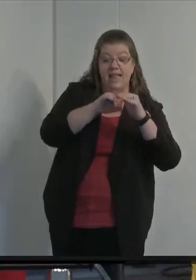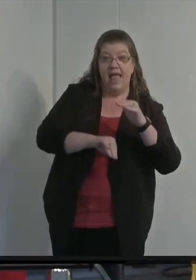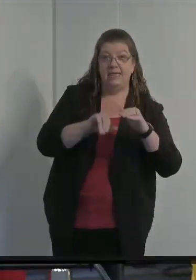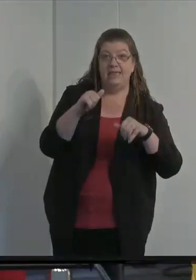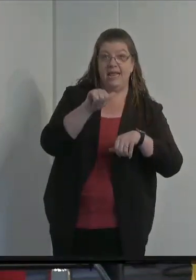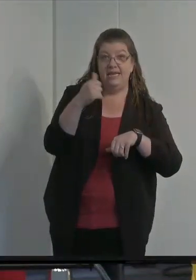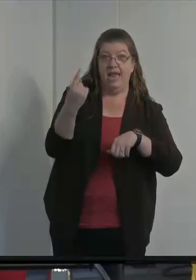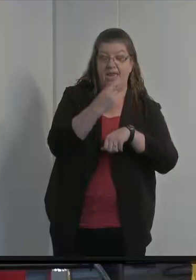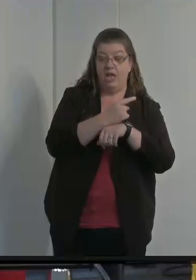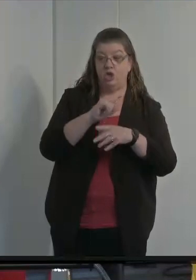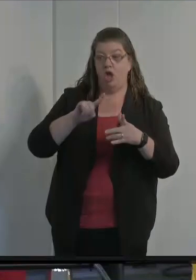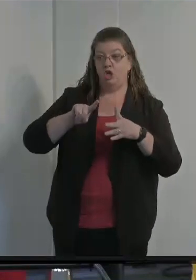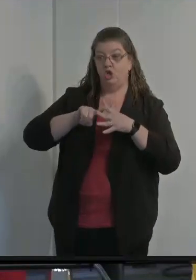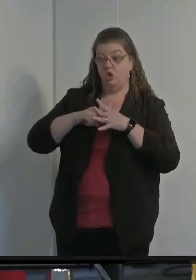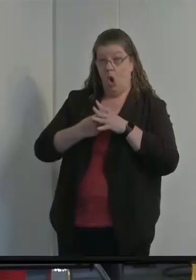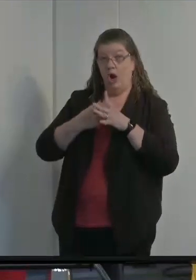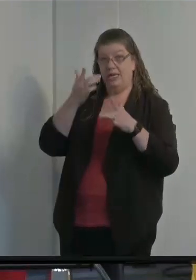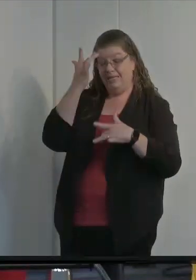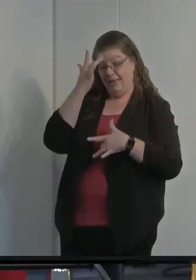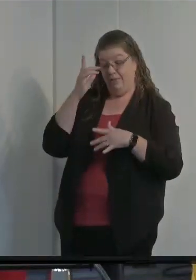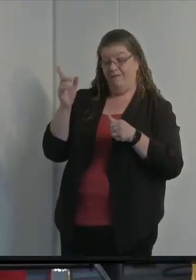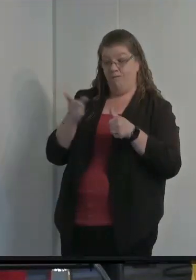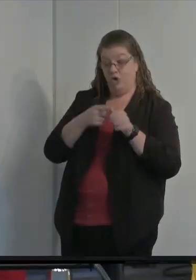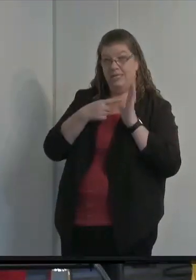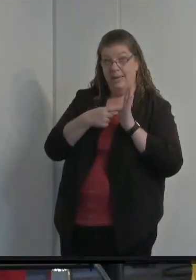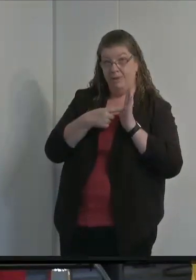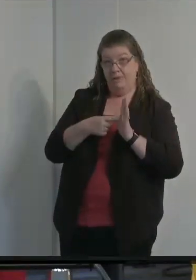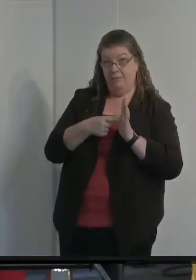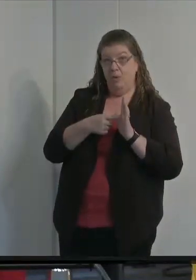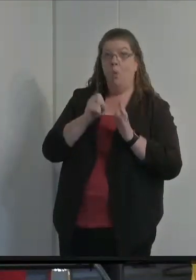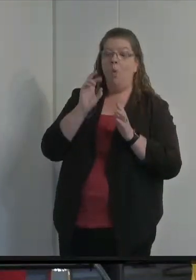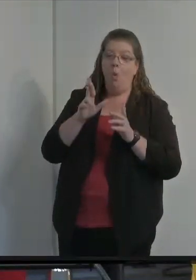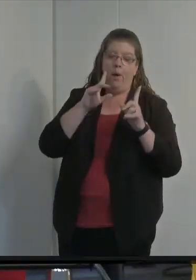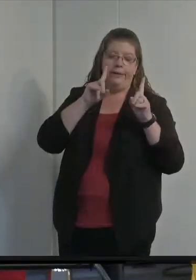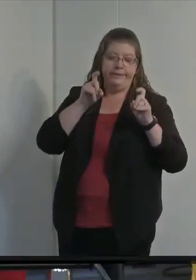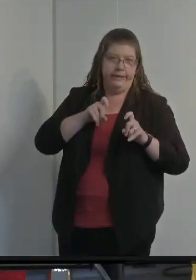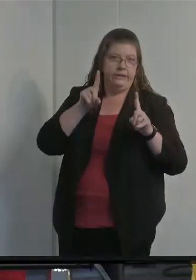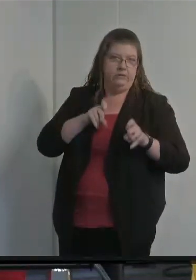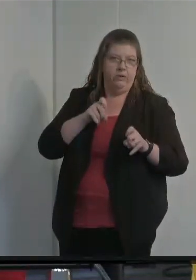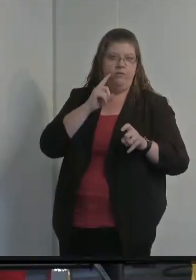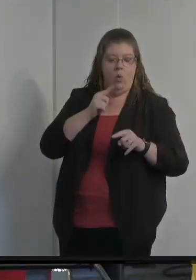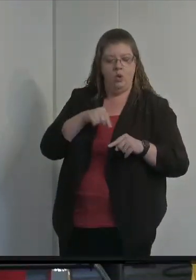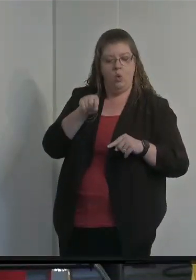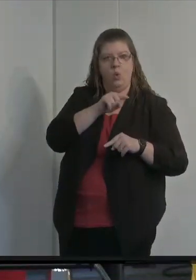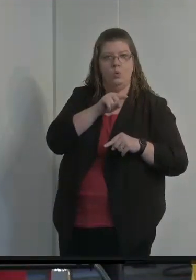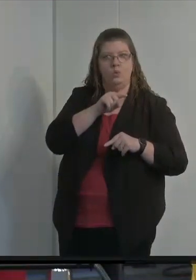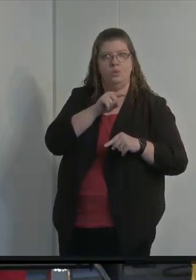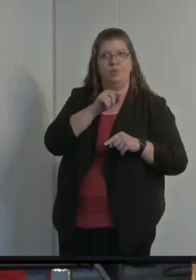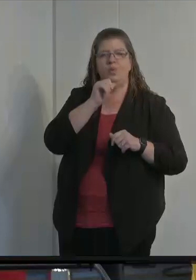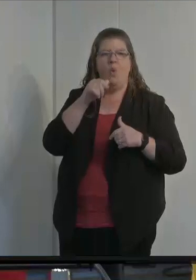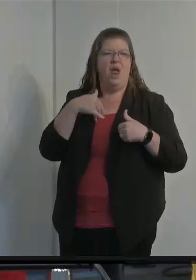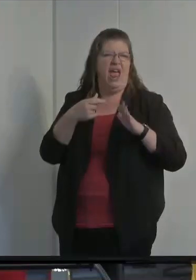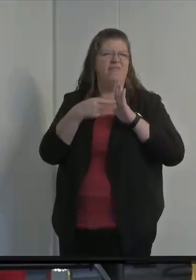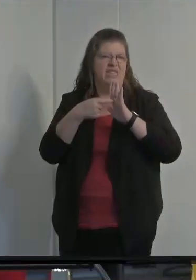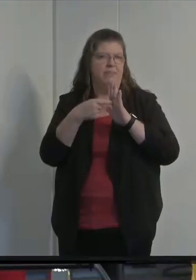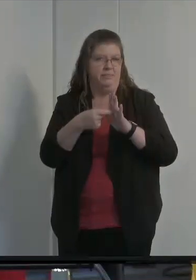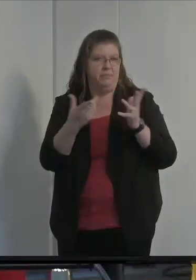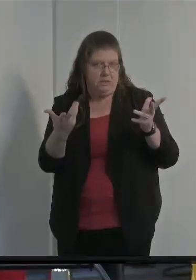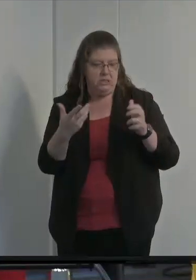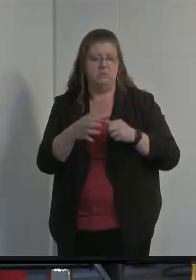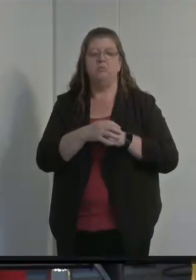from symptom onset or by lab collection date for those individuals that may not have